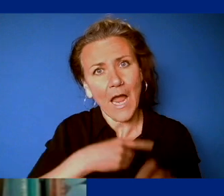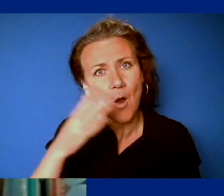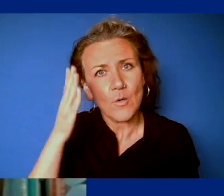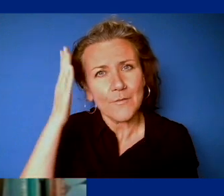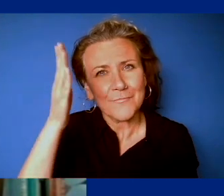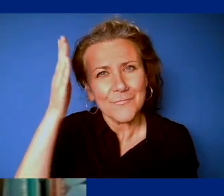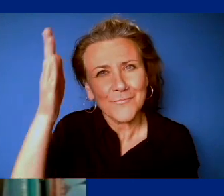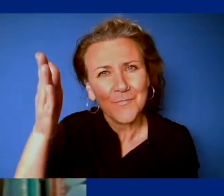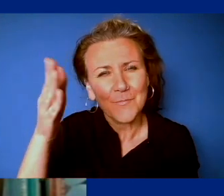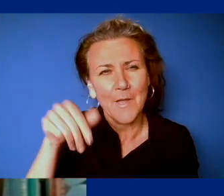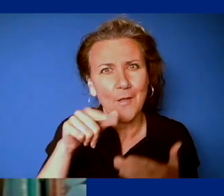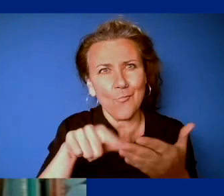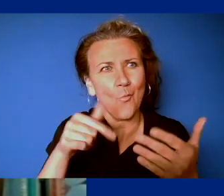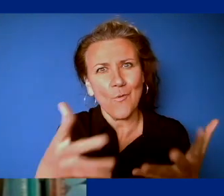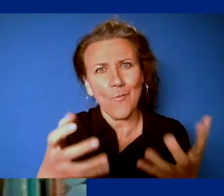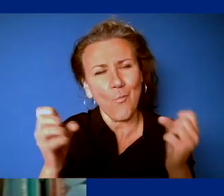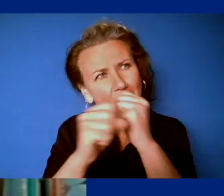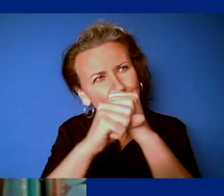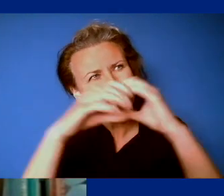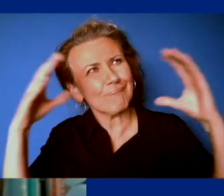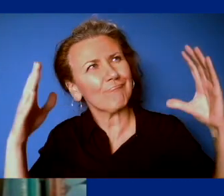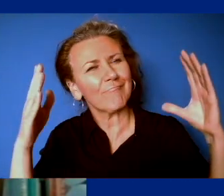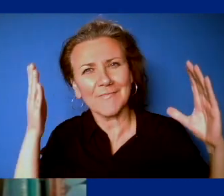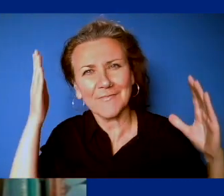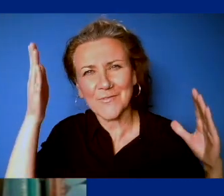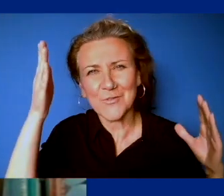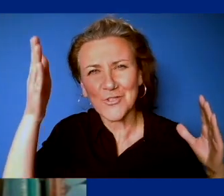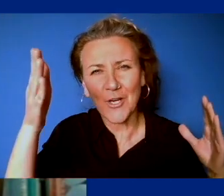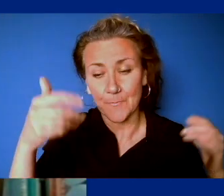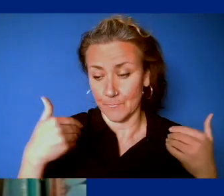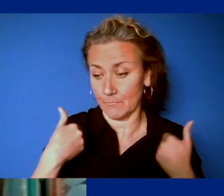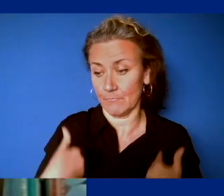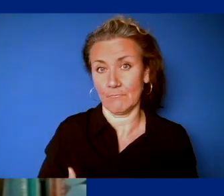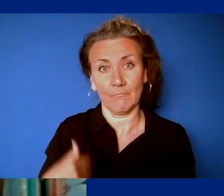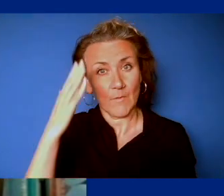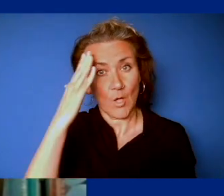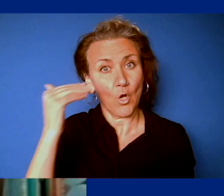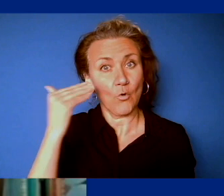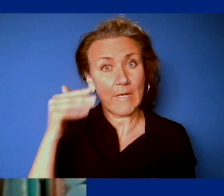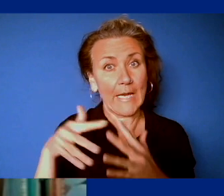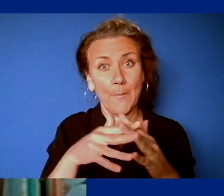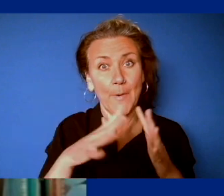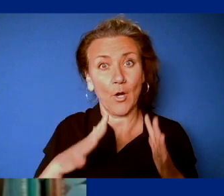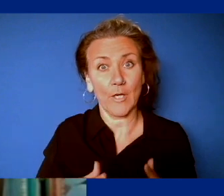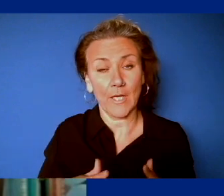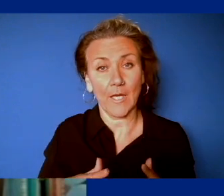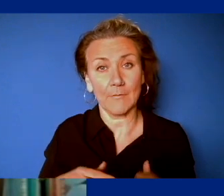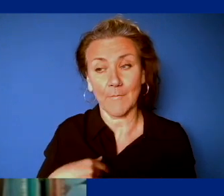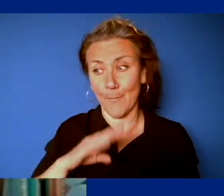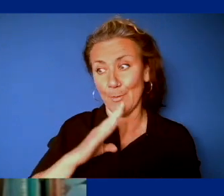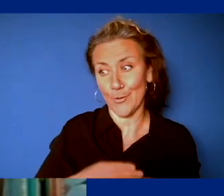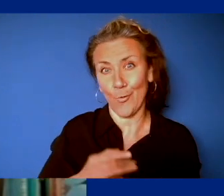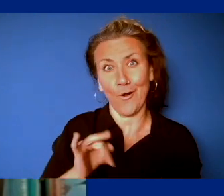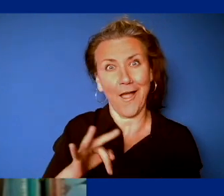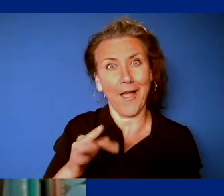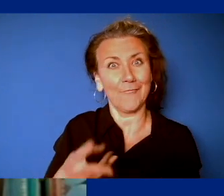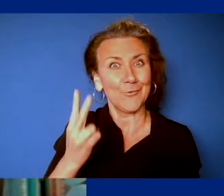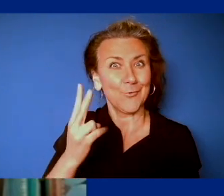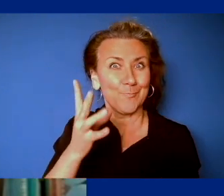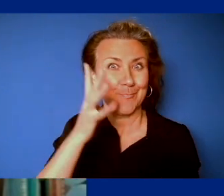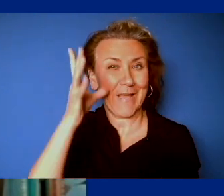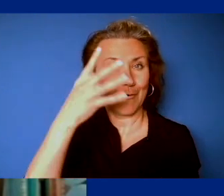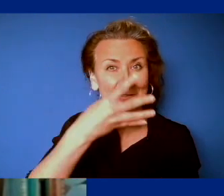our future and what we want our future to look like. I'm Korean American. I'm the daughter of 2